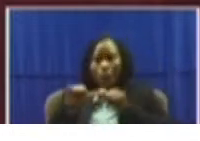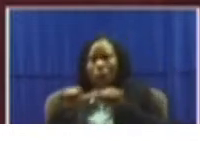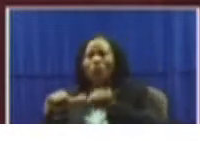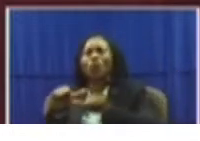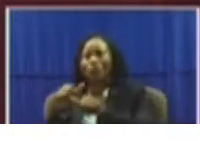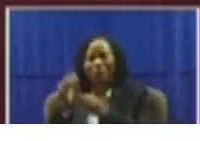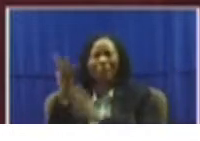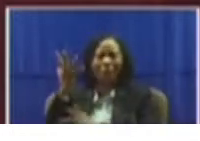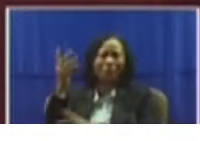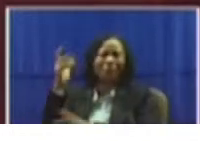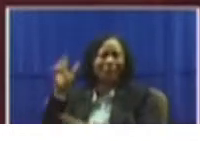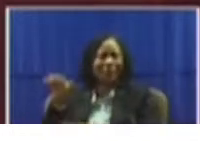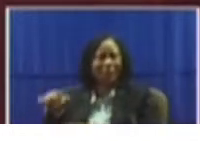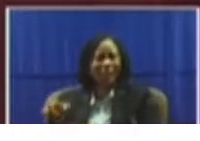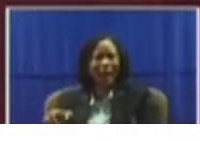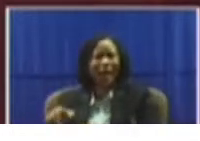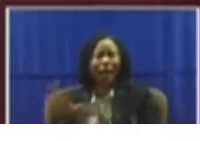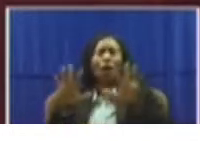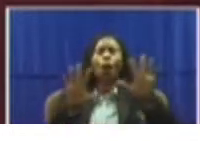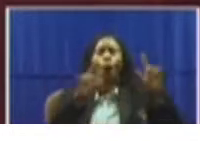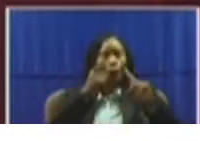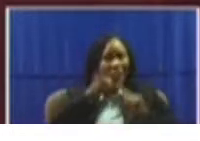Speaker? There's an order, sir.